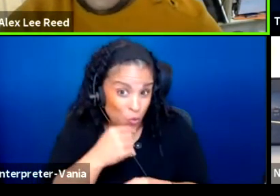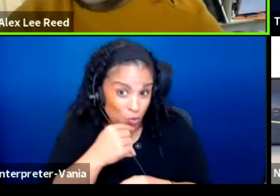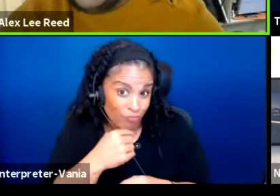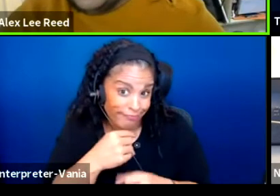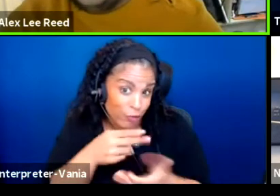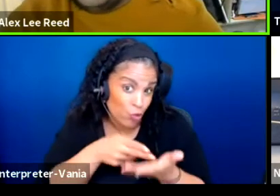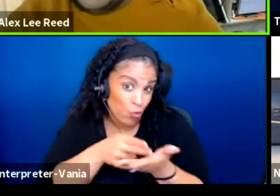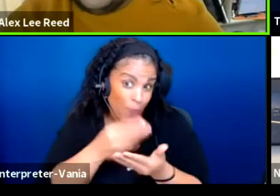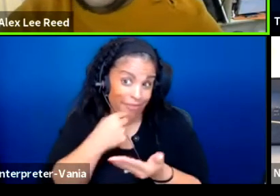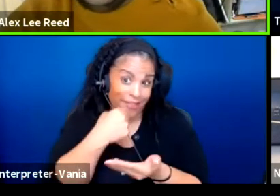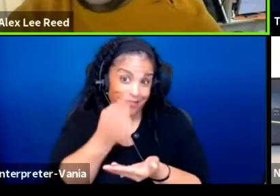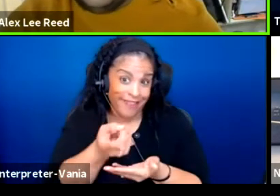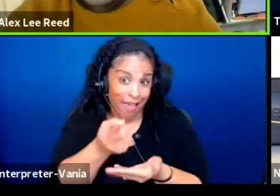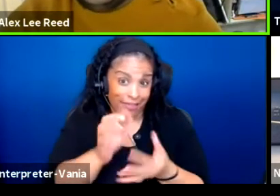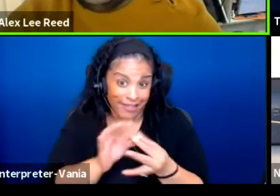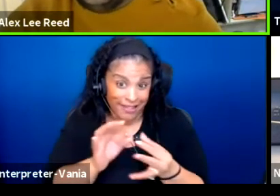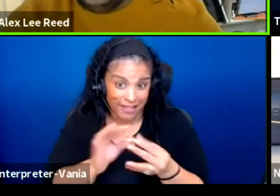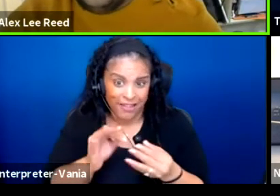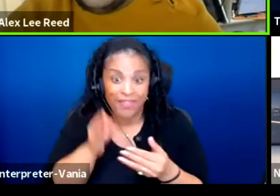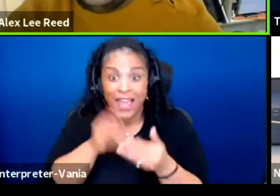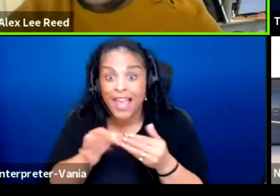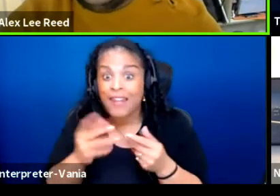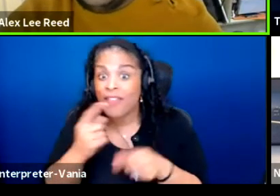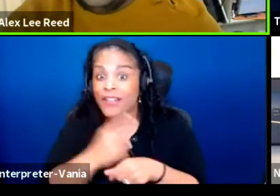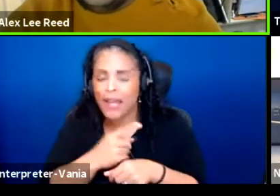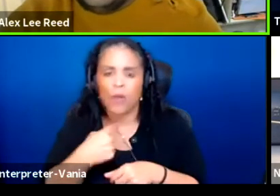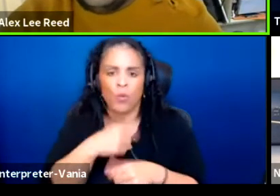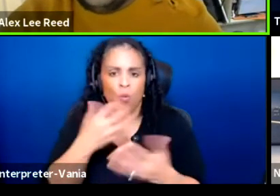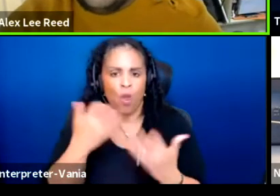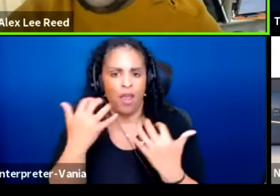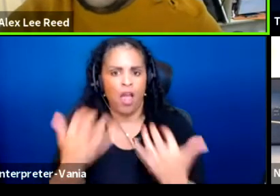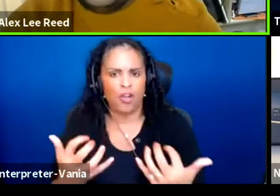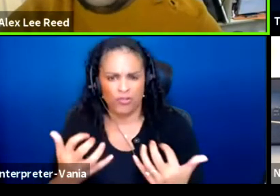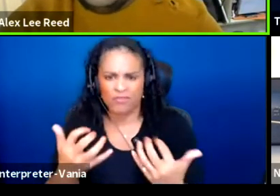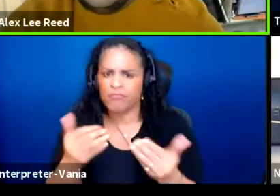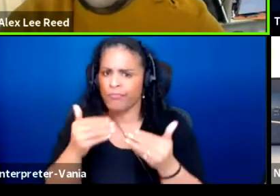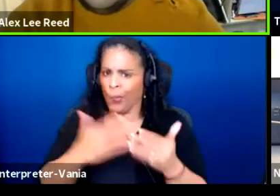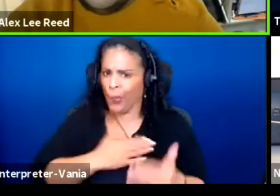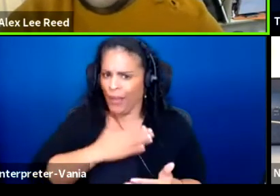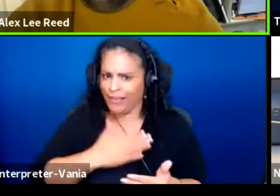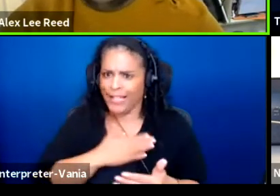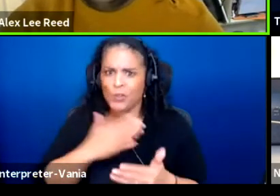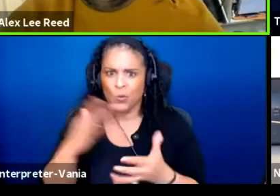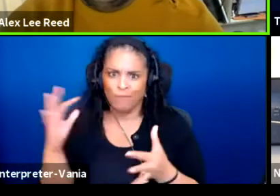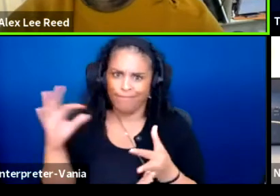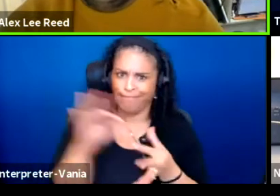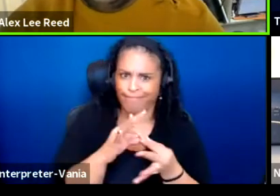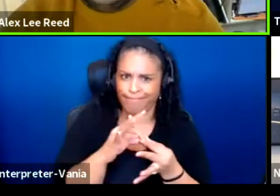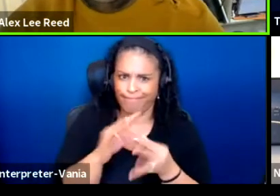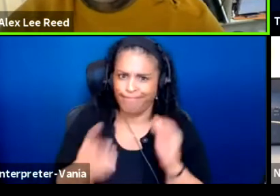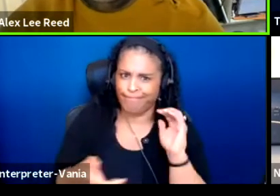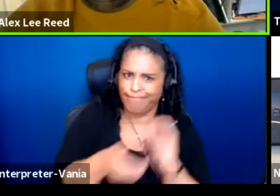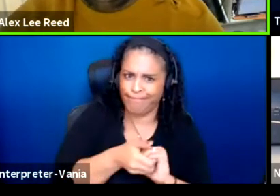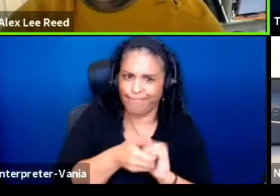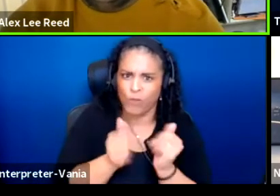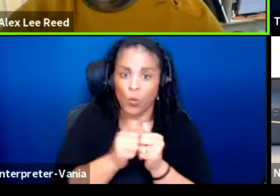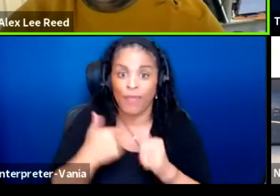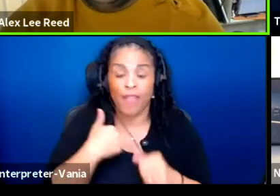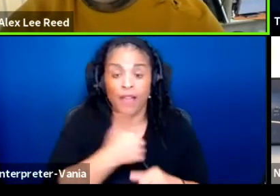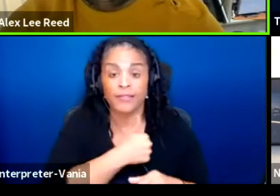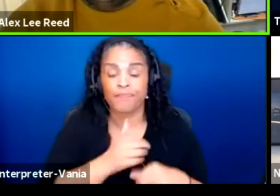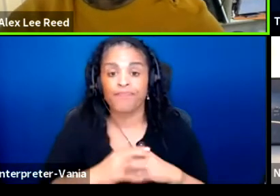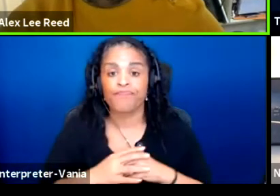need, at the end of the day, an audience willing to go along with us. I wonder if each of